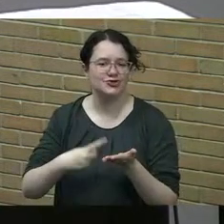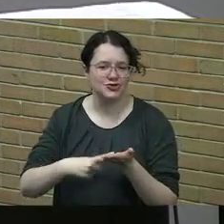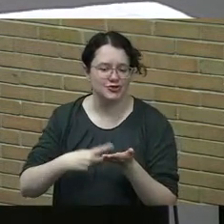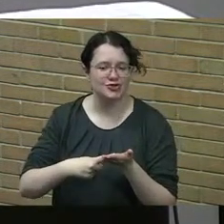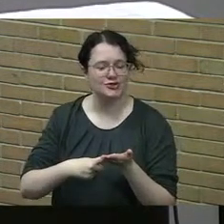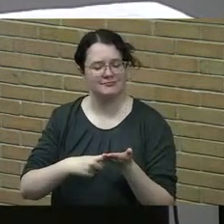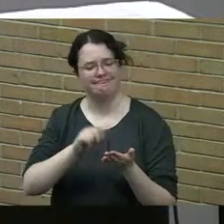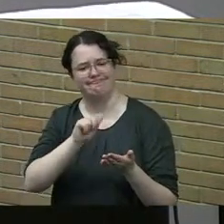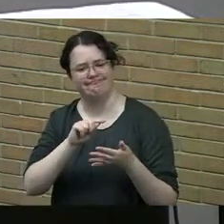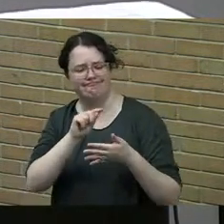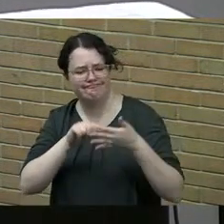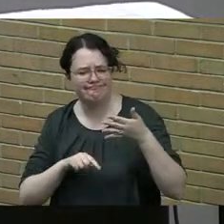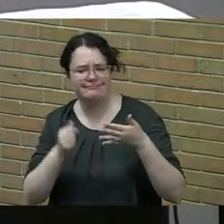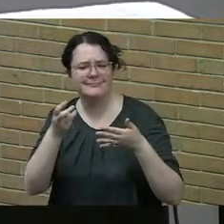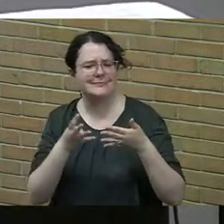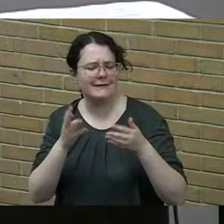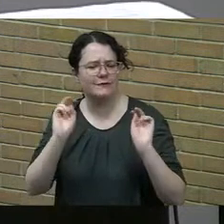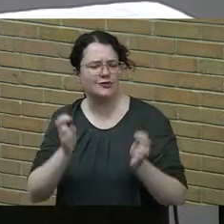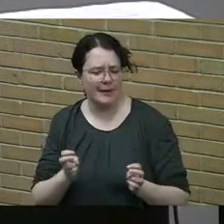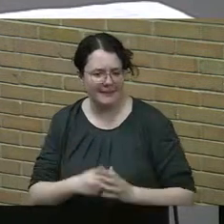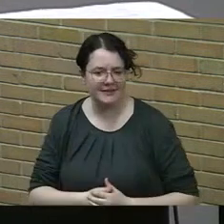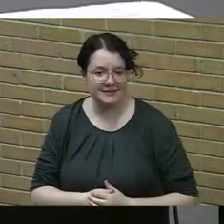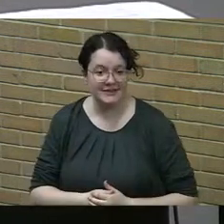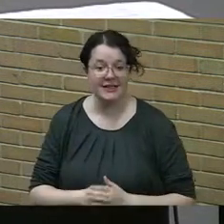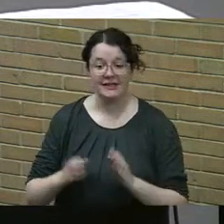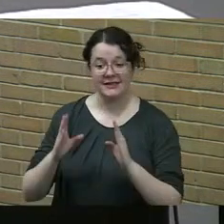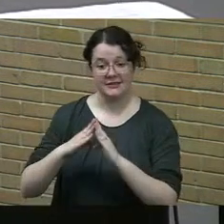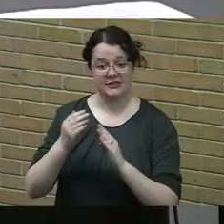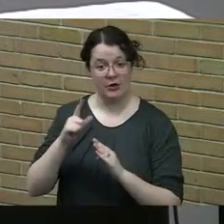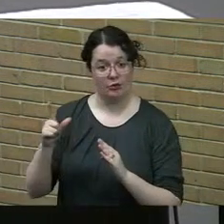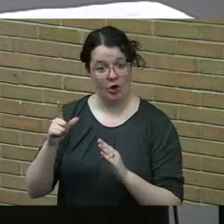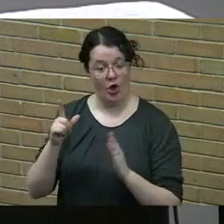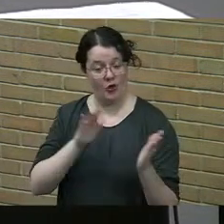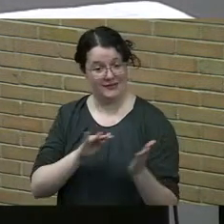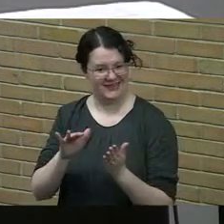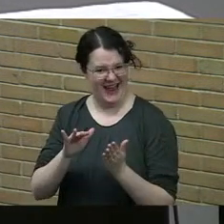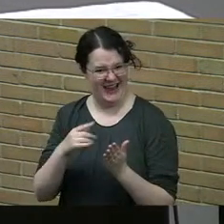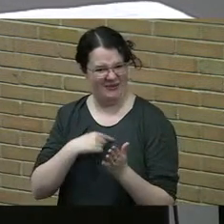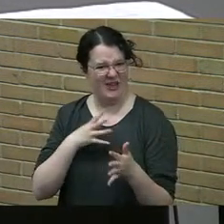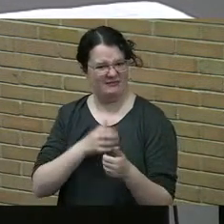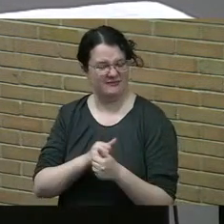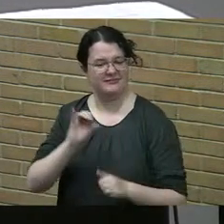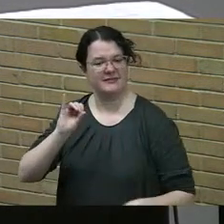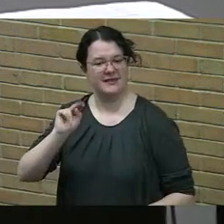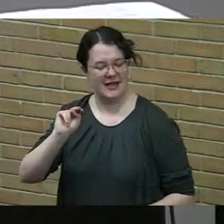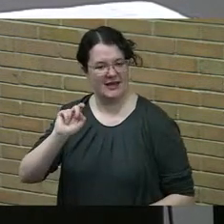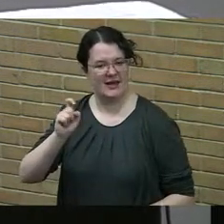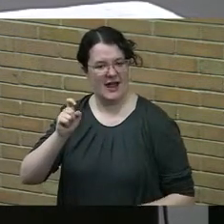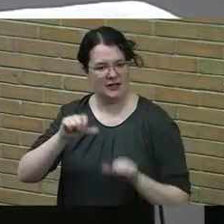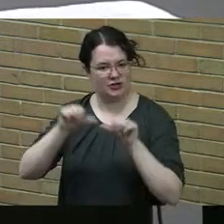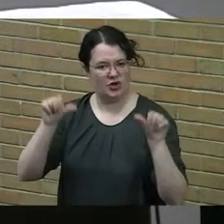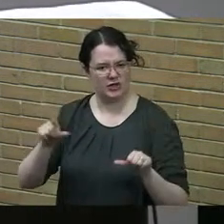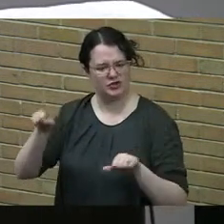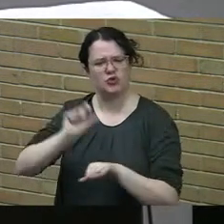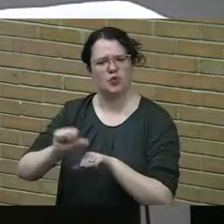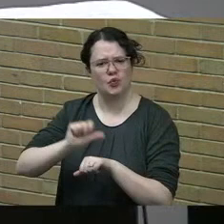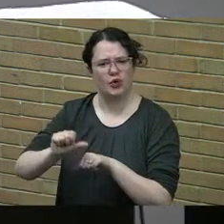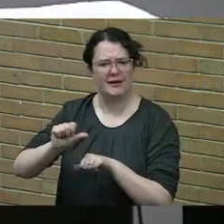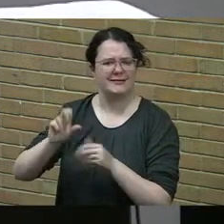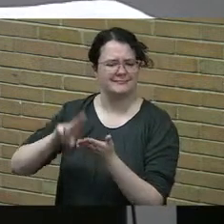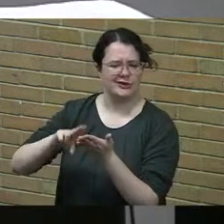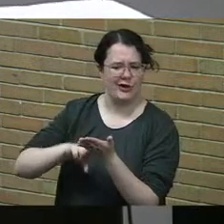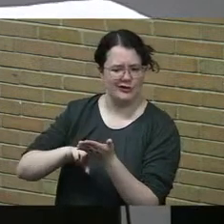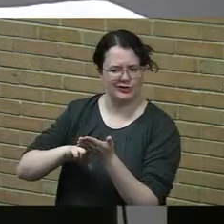on the town hall study. InX Architecture is working to finalize the contract amendment for additional